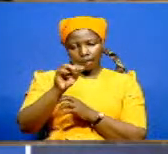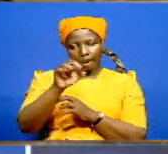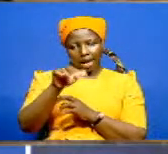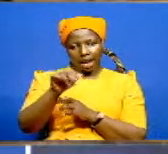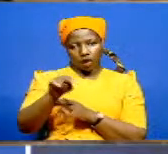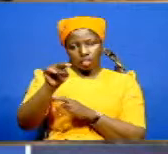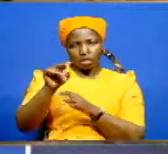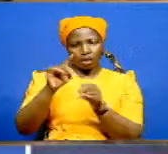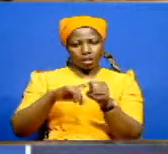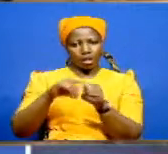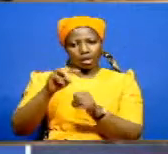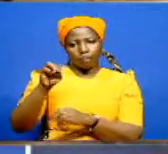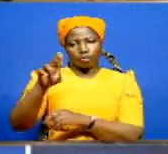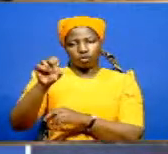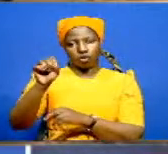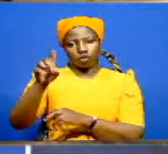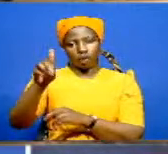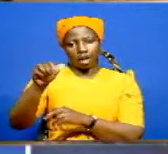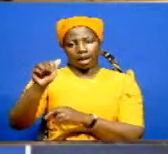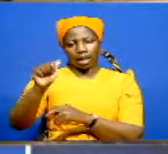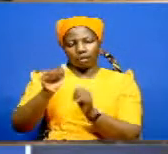others.